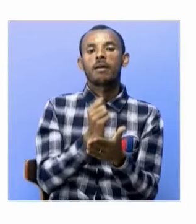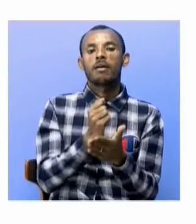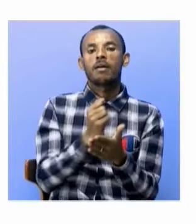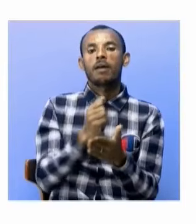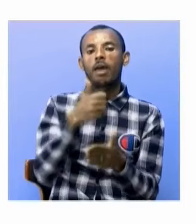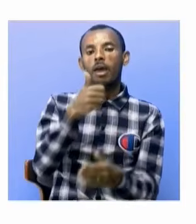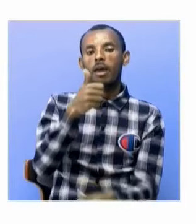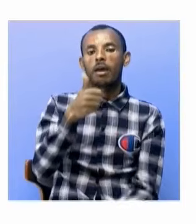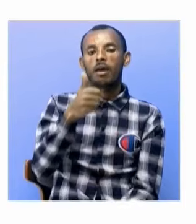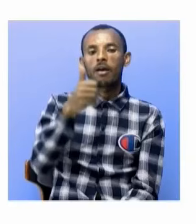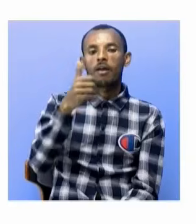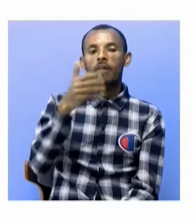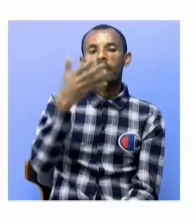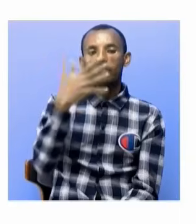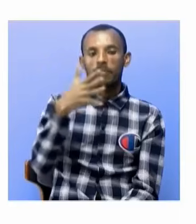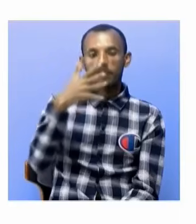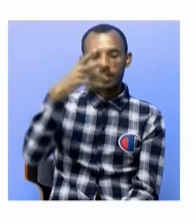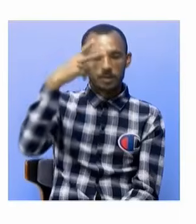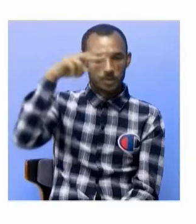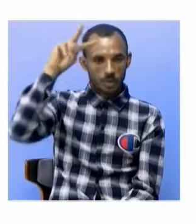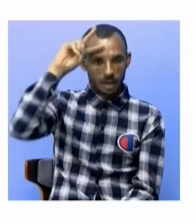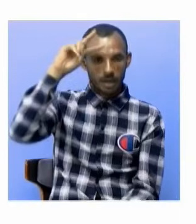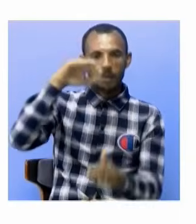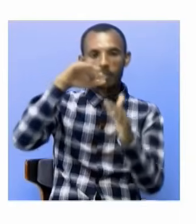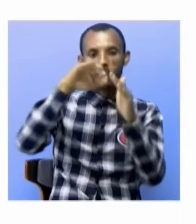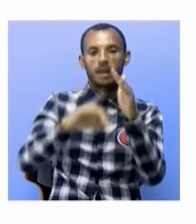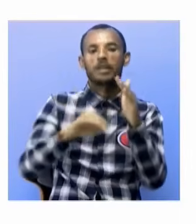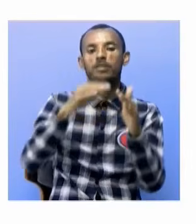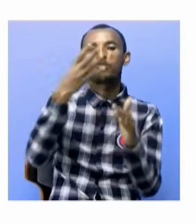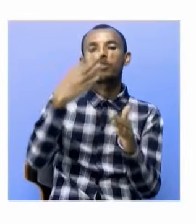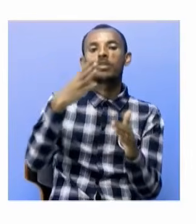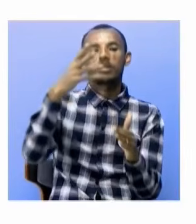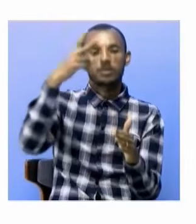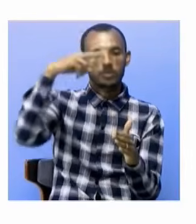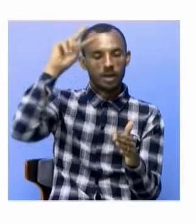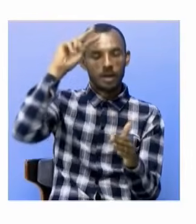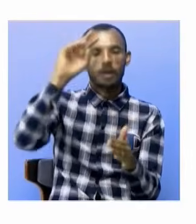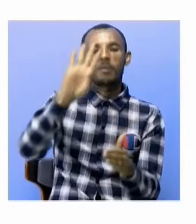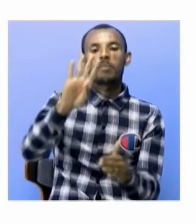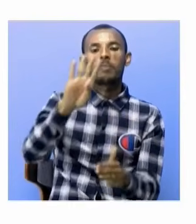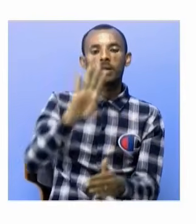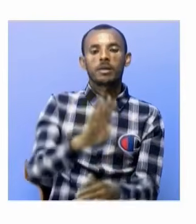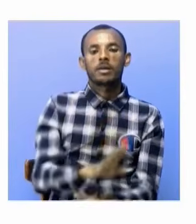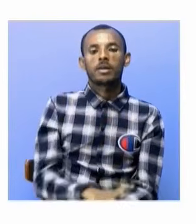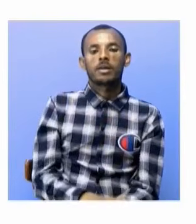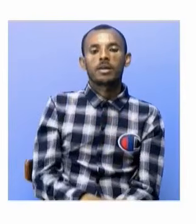15 square minus 14 square, 30